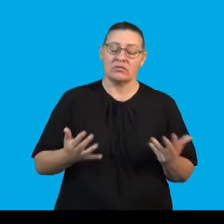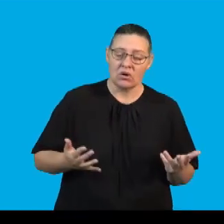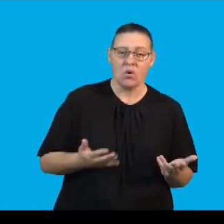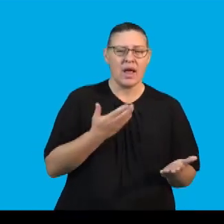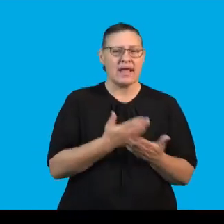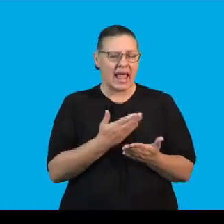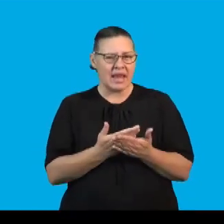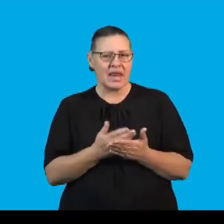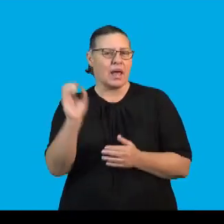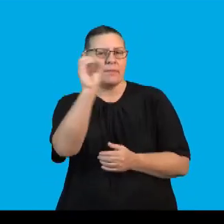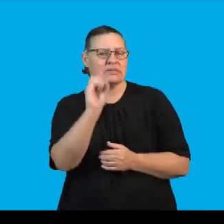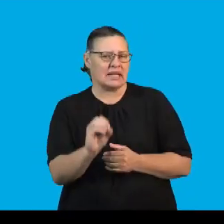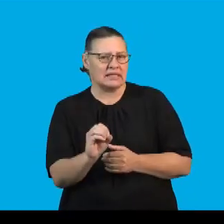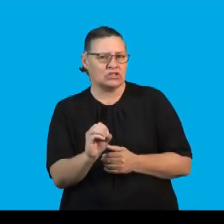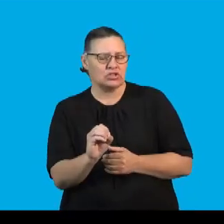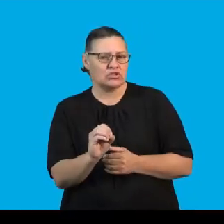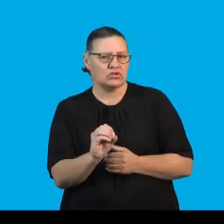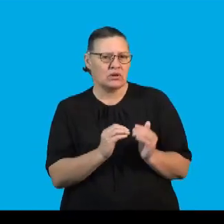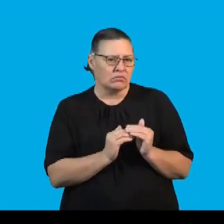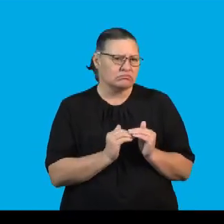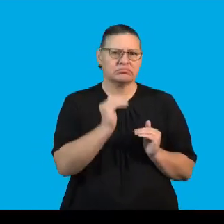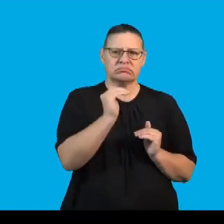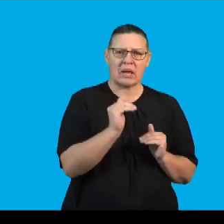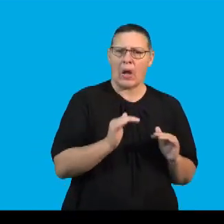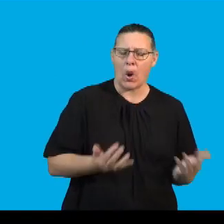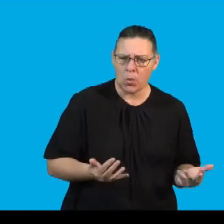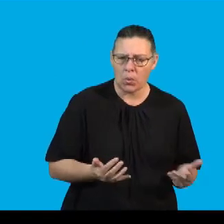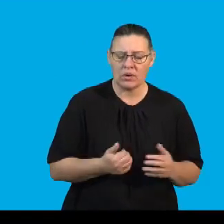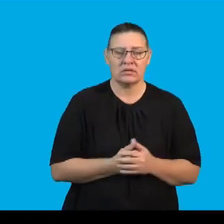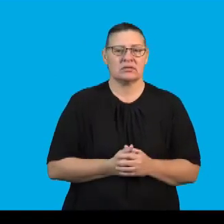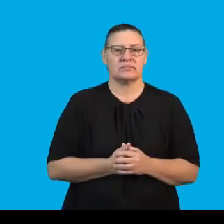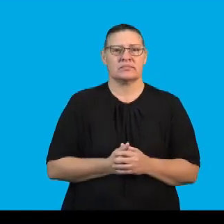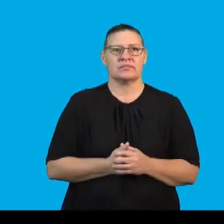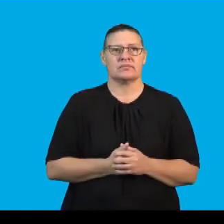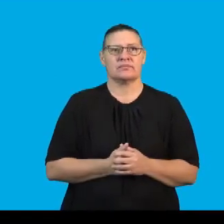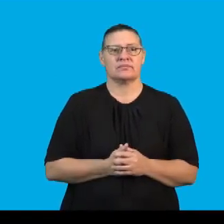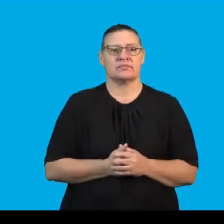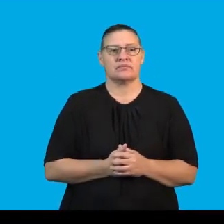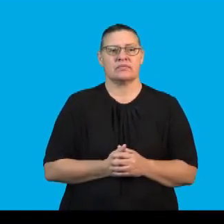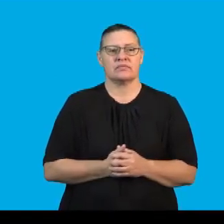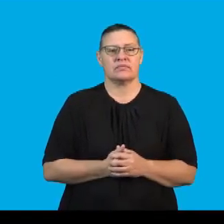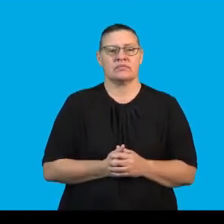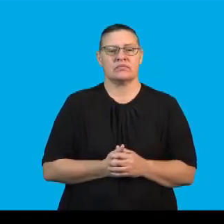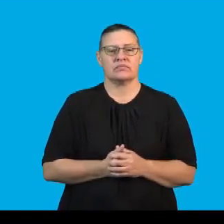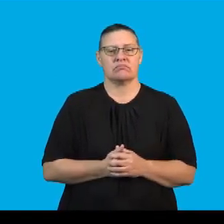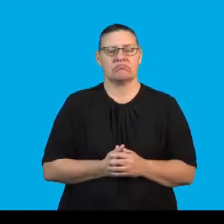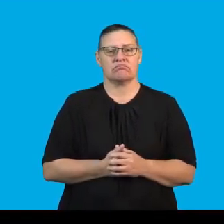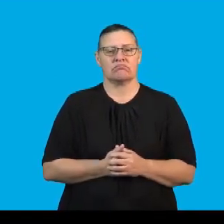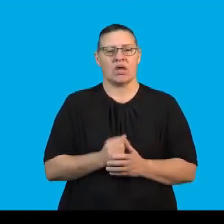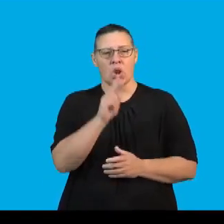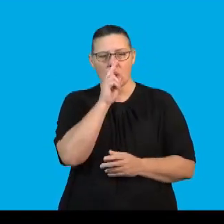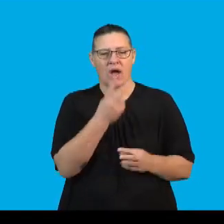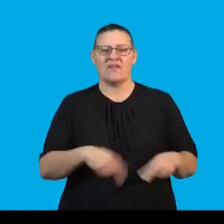So in order to get the percentage increase, you are going to look at